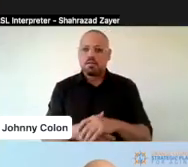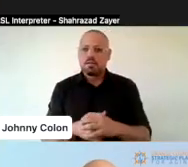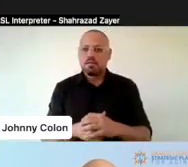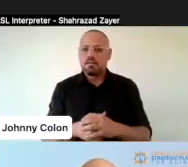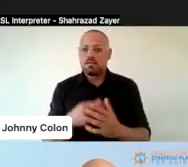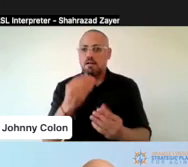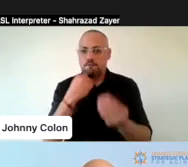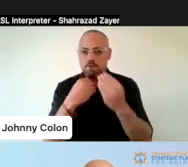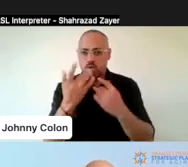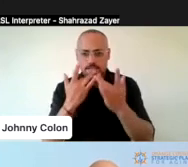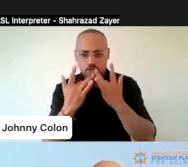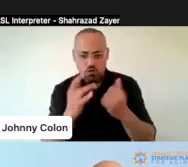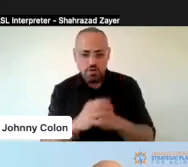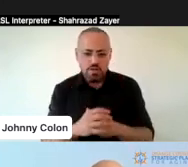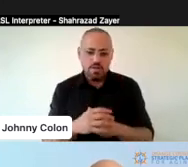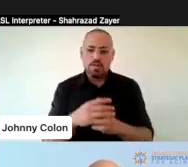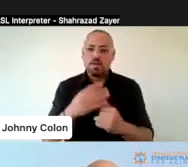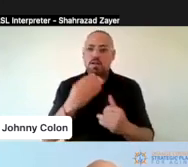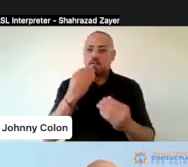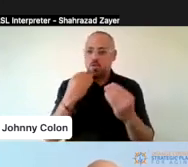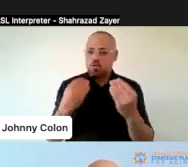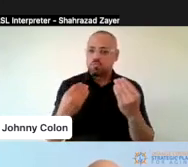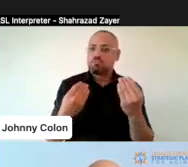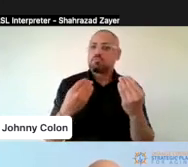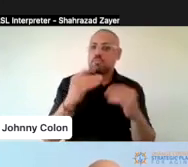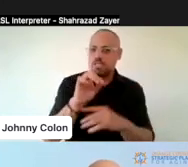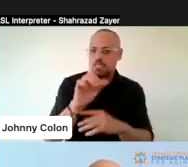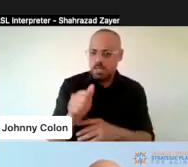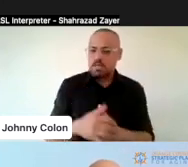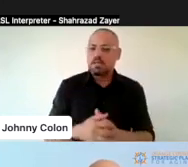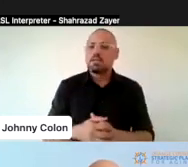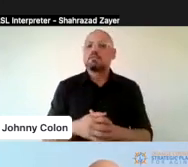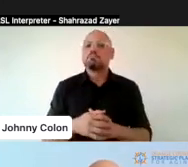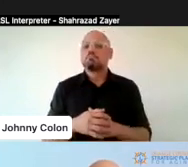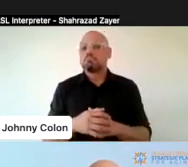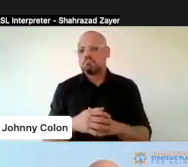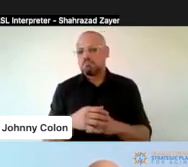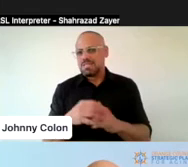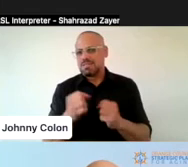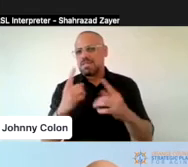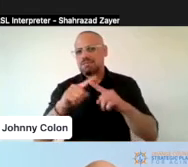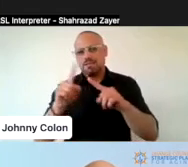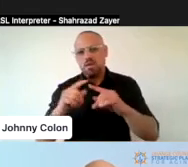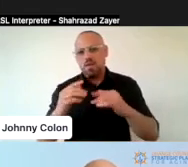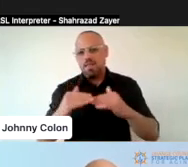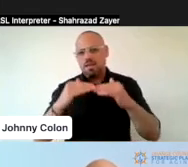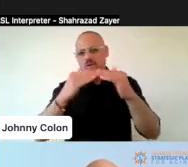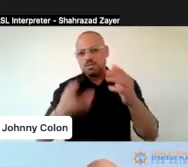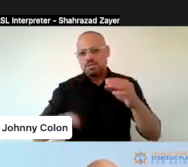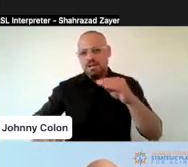food insecurity, food provision, disability. There are a number of layers that we added as well to the